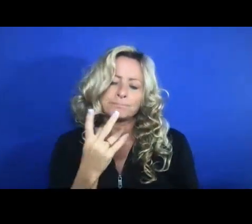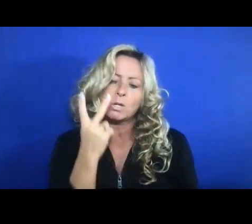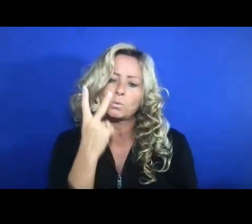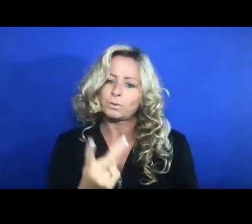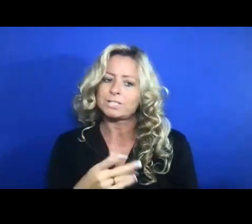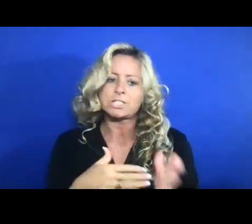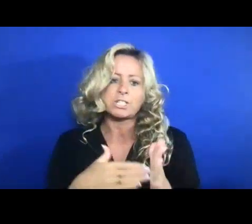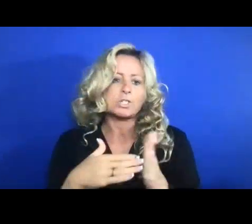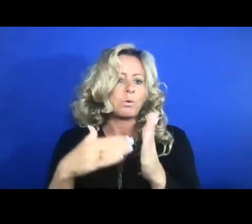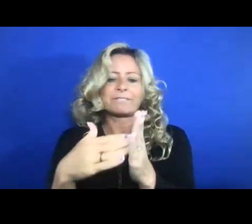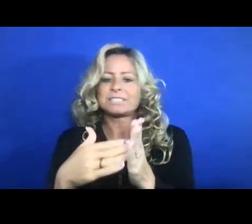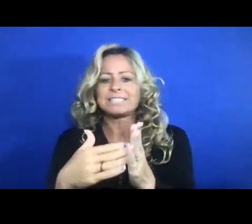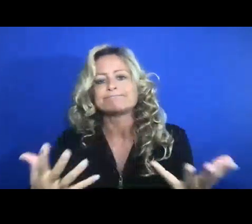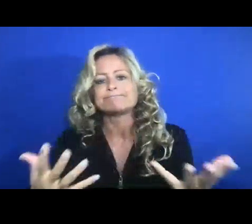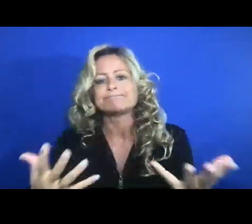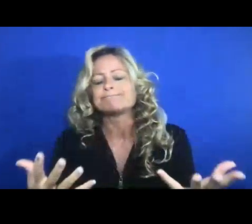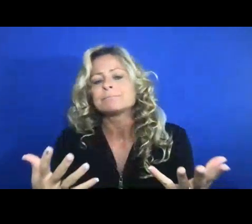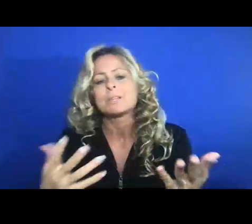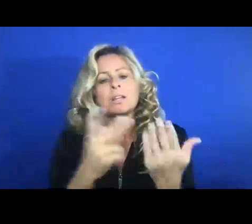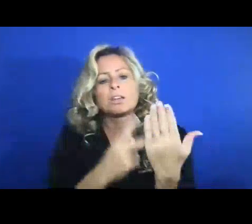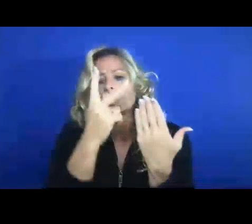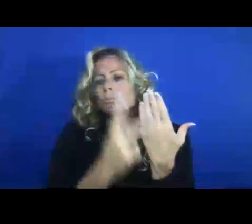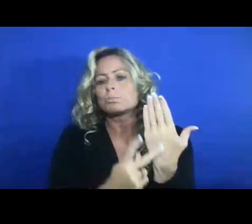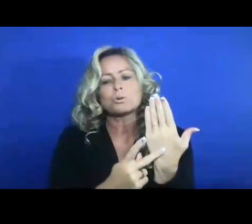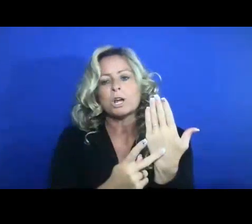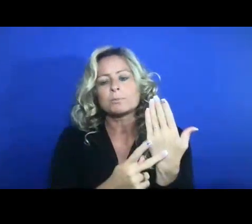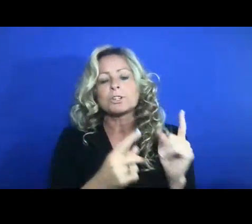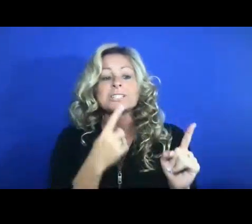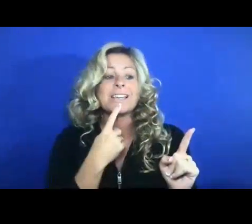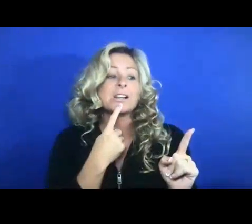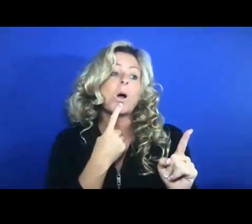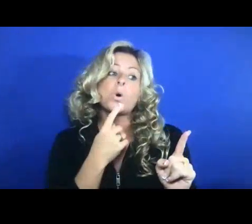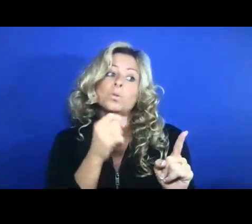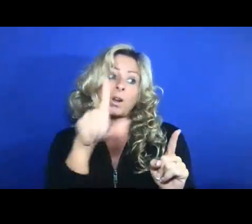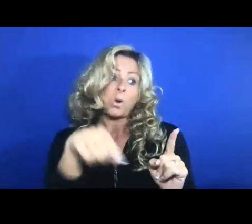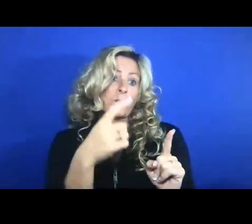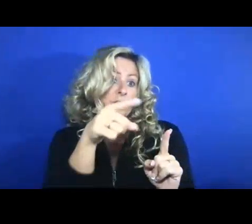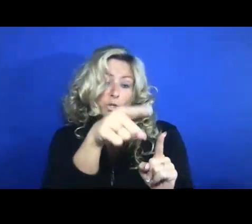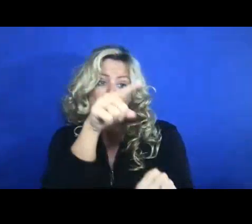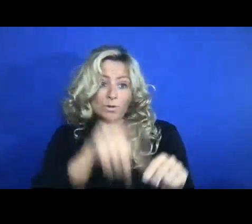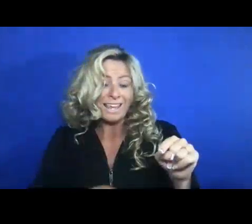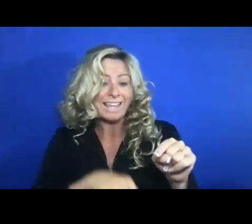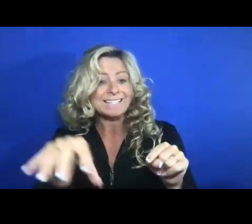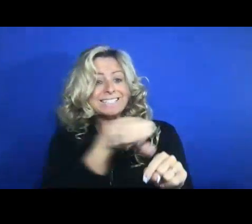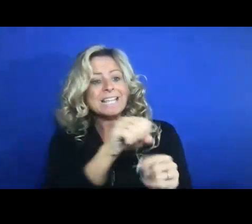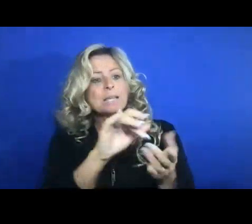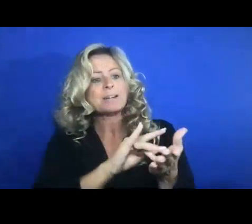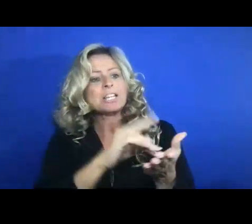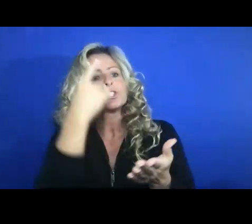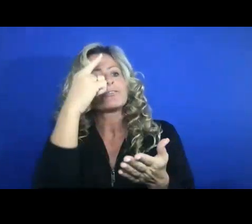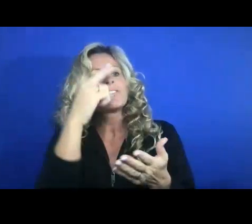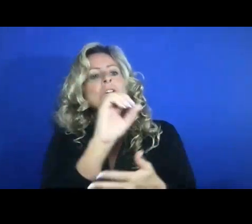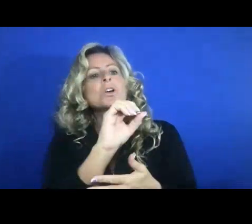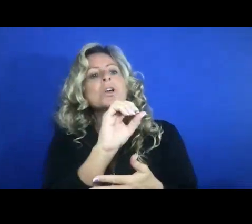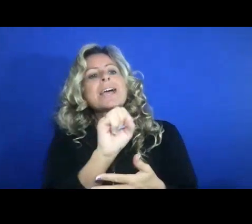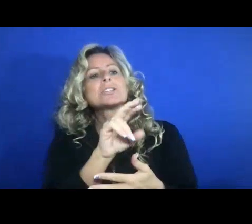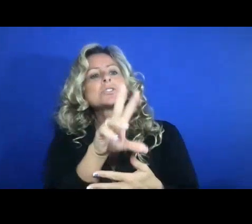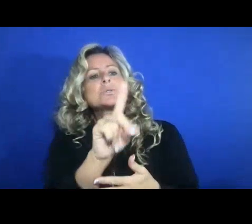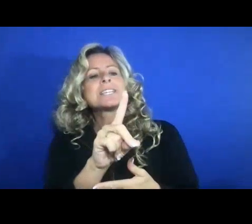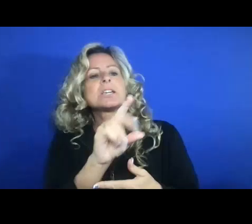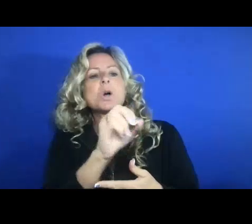too often, that, programs are saying not only can you not take a medication for opioid use disorder, a lot of